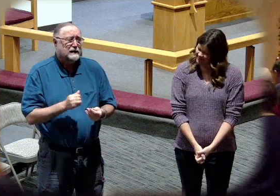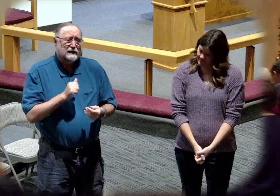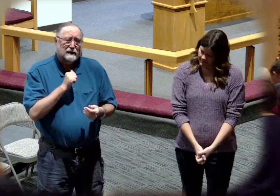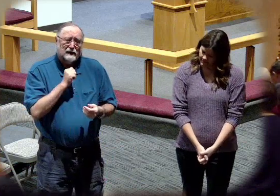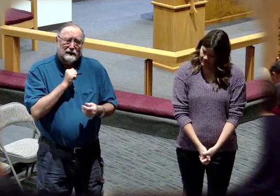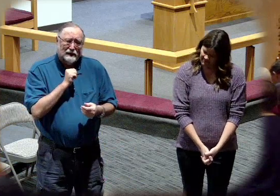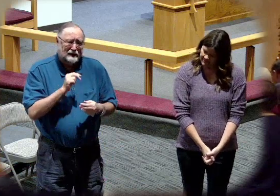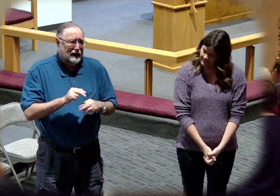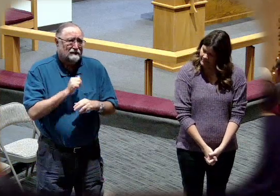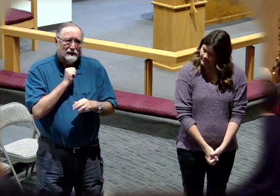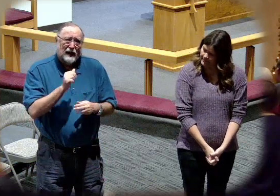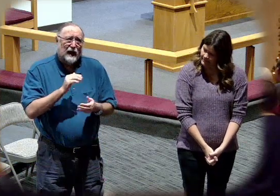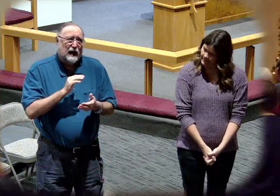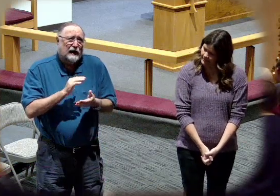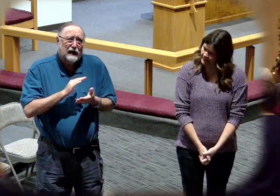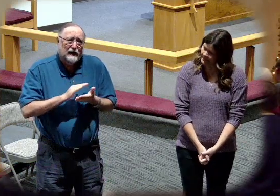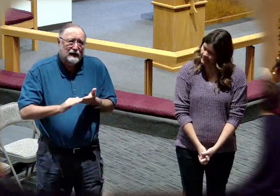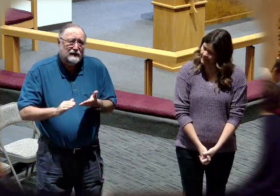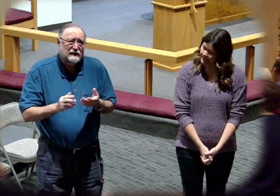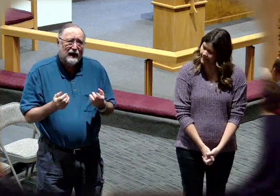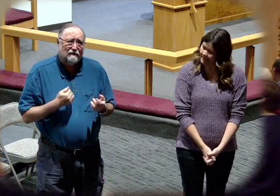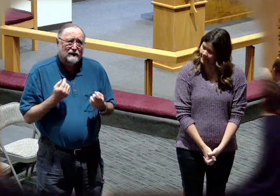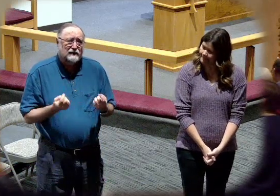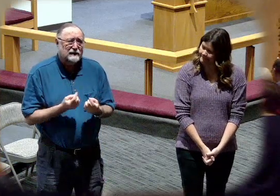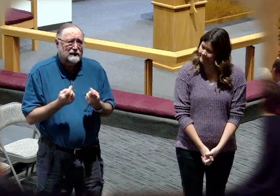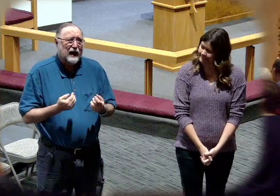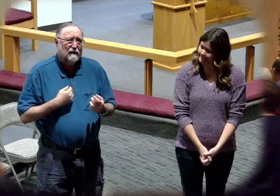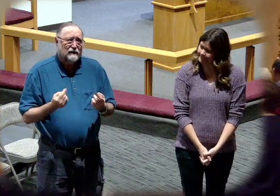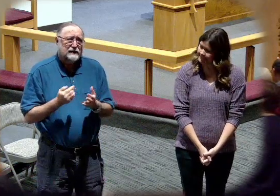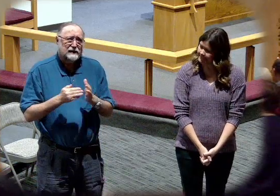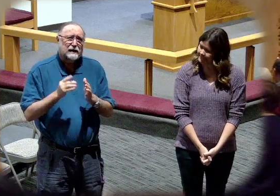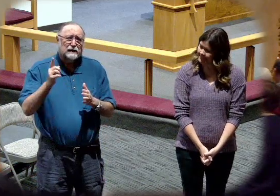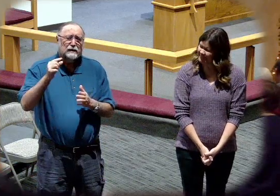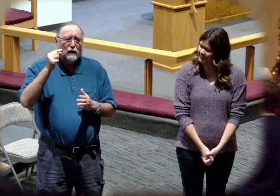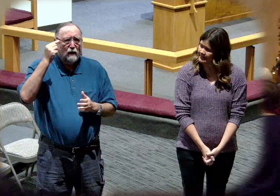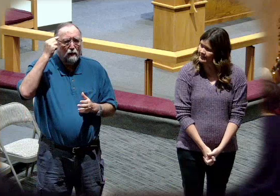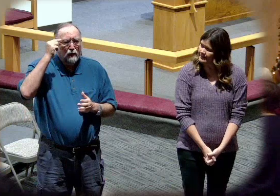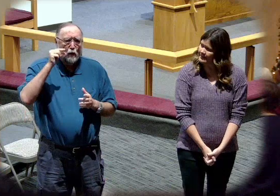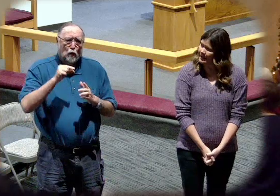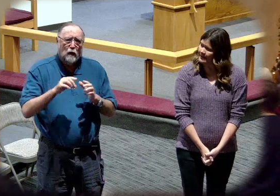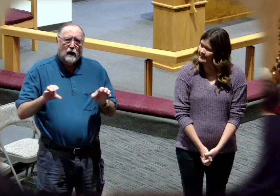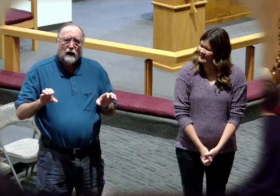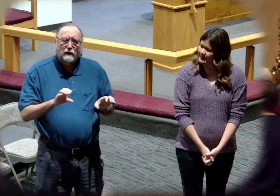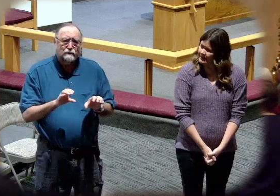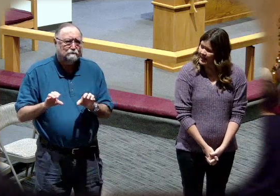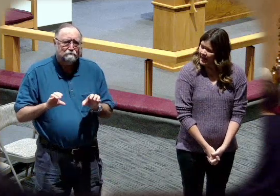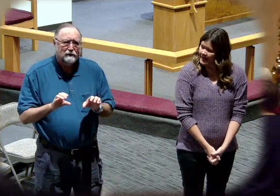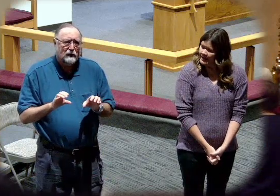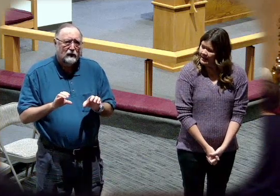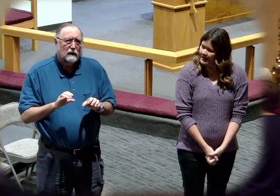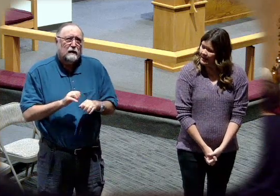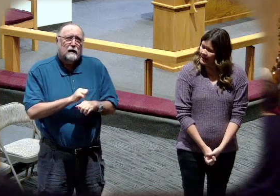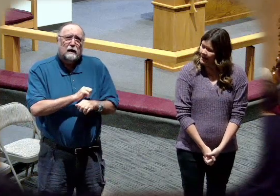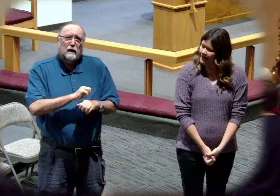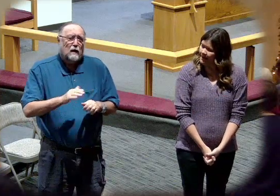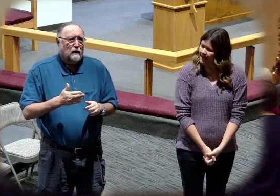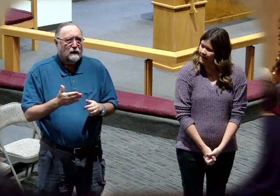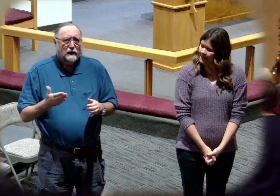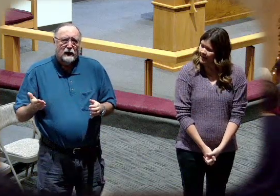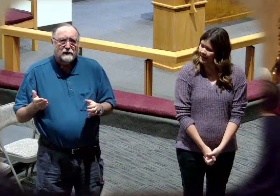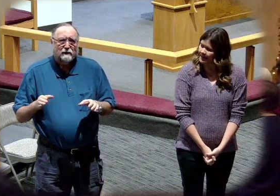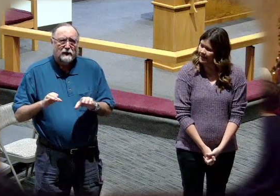nature sinful and unclean, for we have sinned against you in thought, word, and deed, by what we have